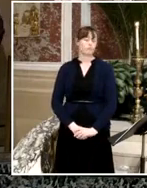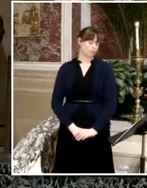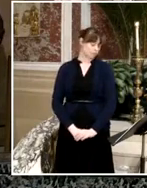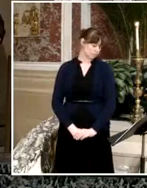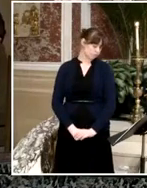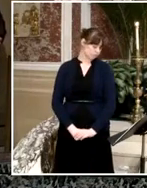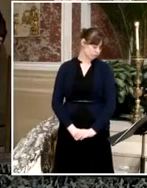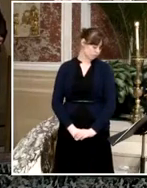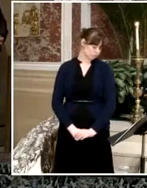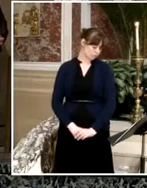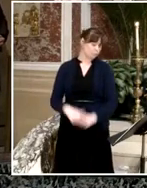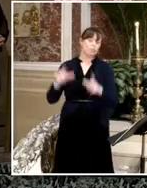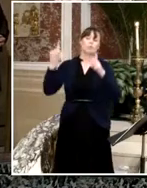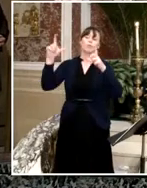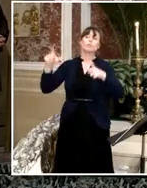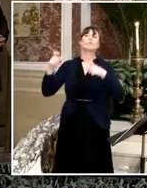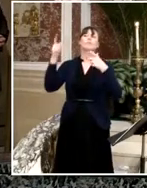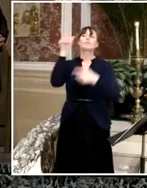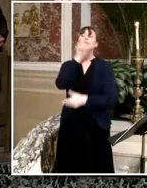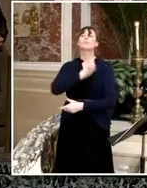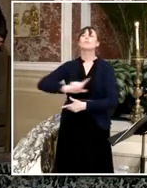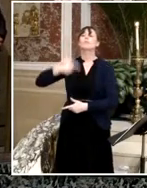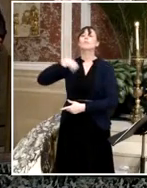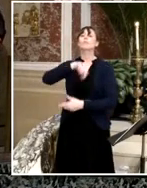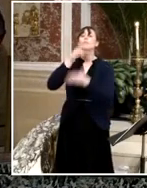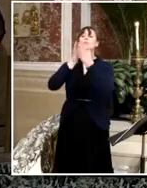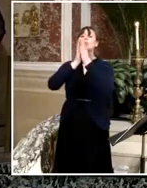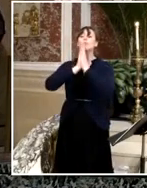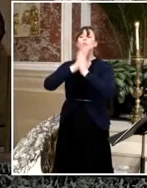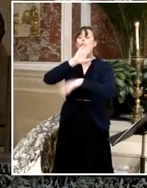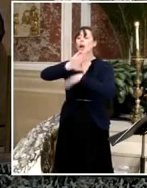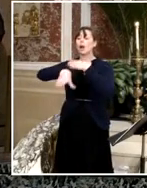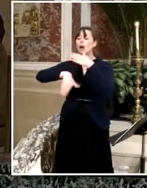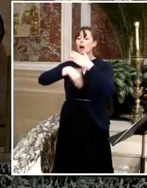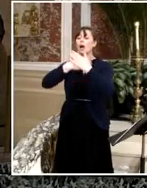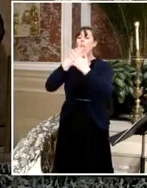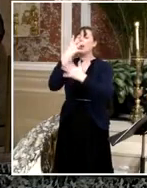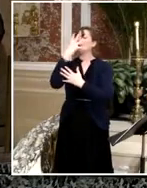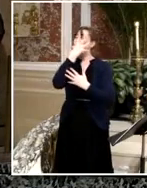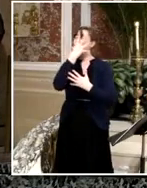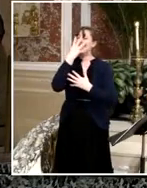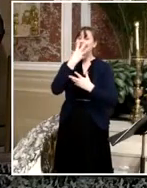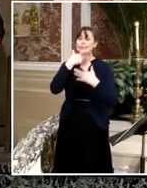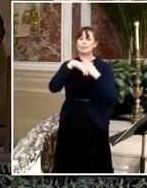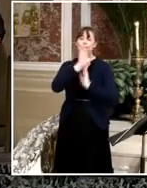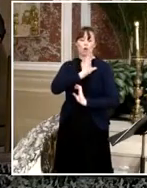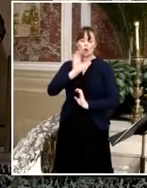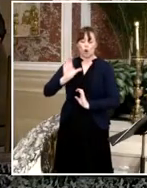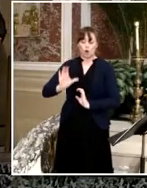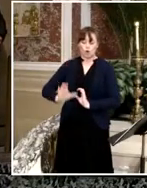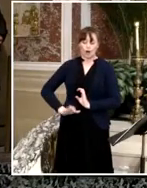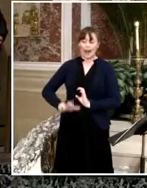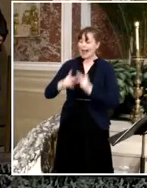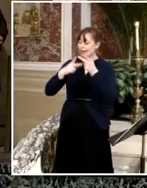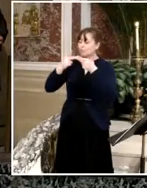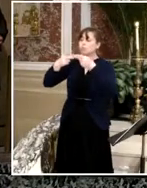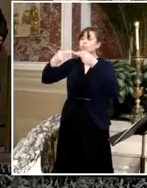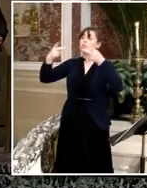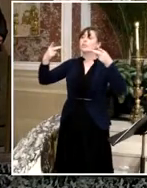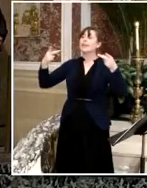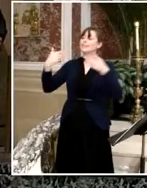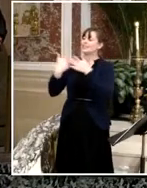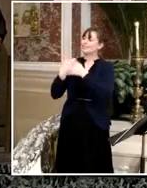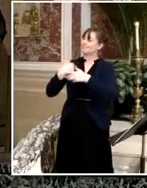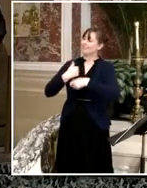Grande, O Lord, we pray, and all who sleep in Christ a place of